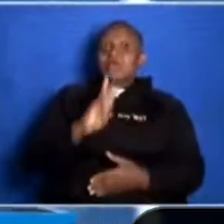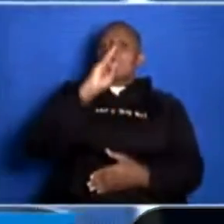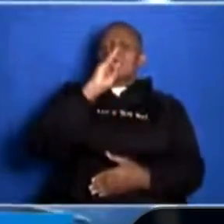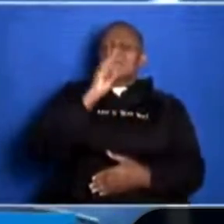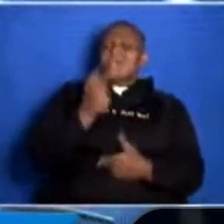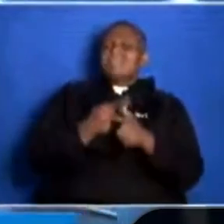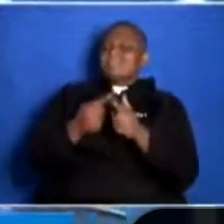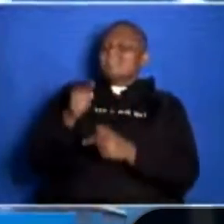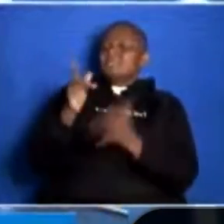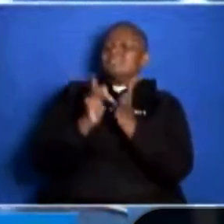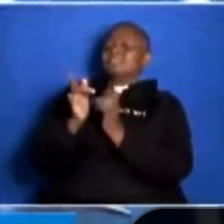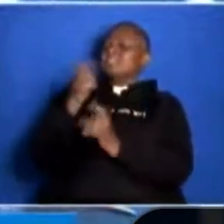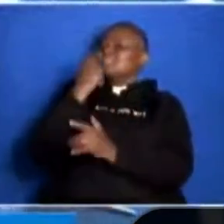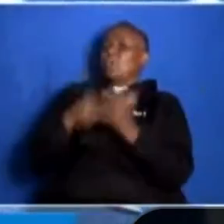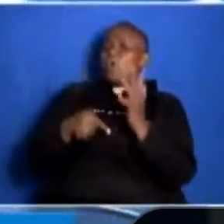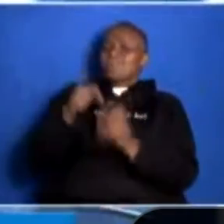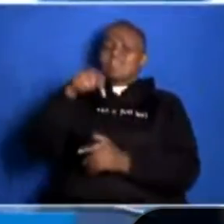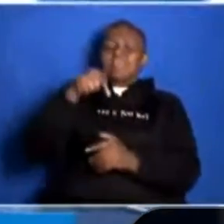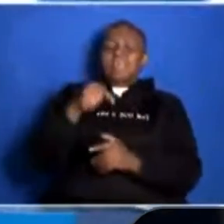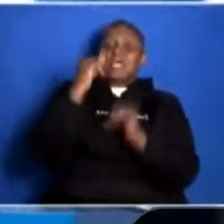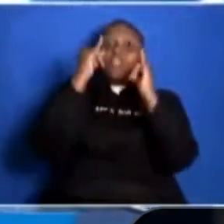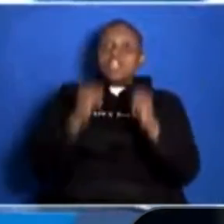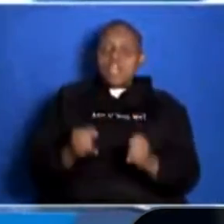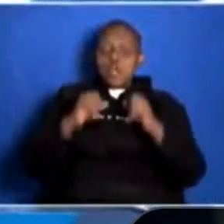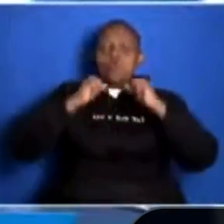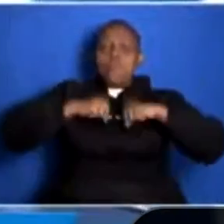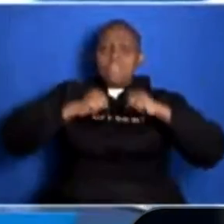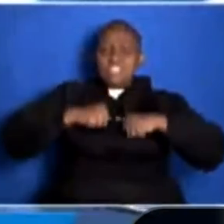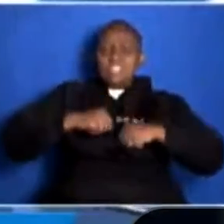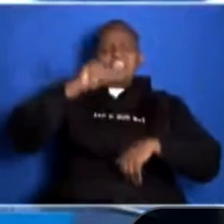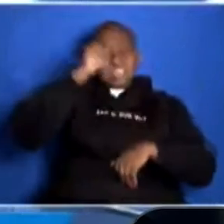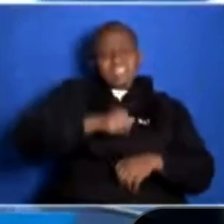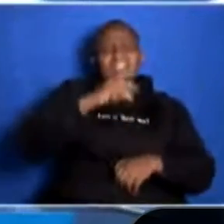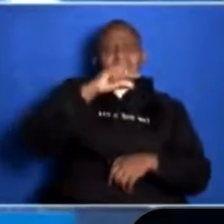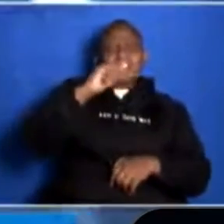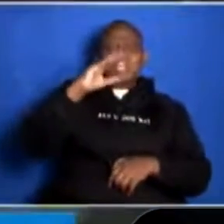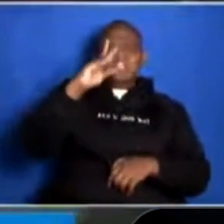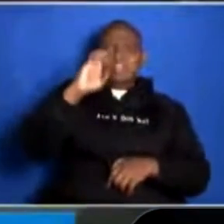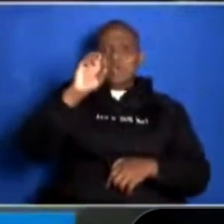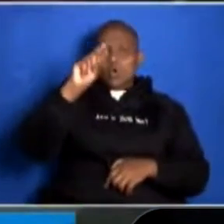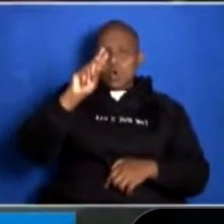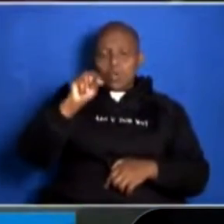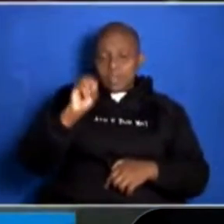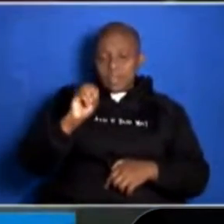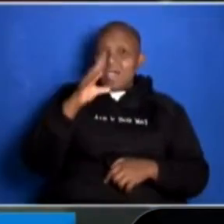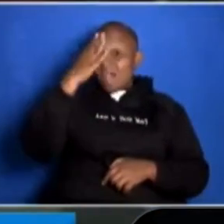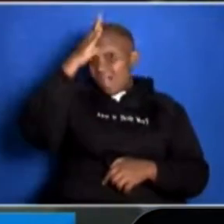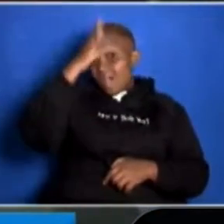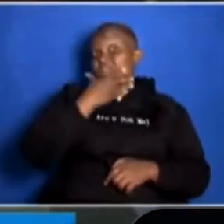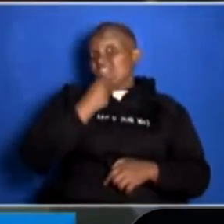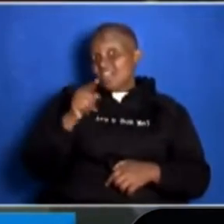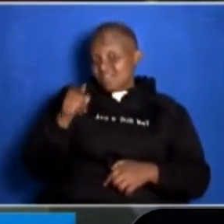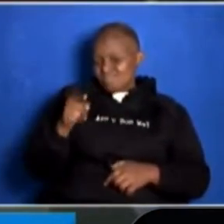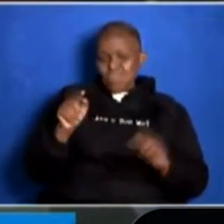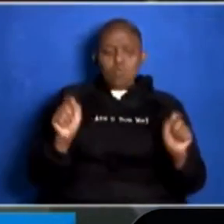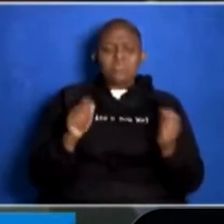covenant. Akasema ni agano jipya. Yes, Gideon's father was a witch. Ndio alikuwa mchawi baba yake Gideon. But Gideon had a covenant. Lakini